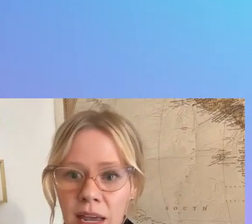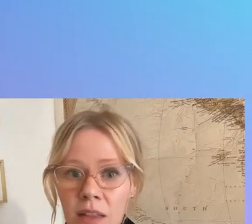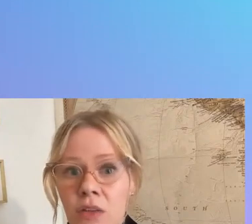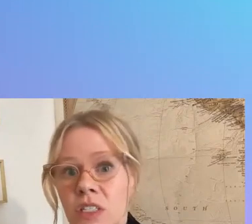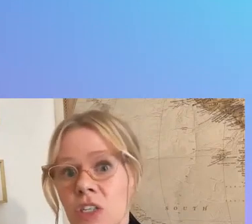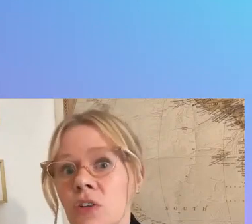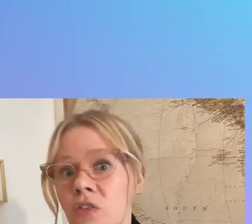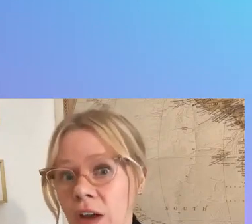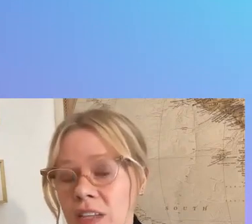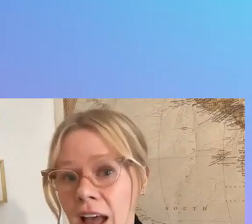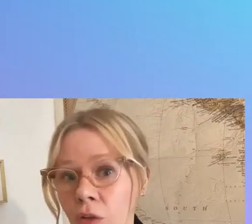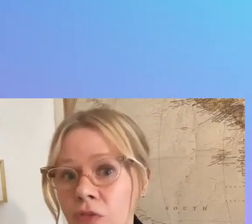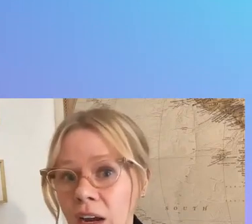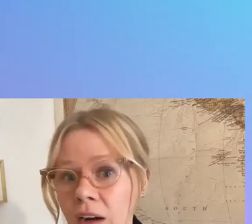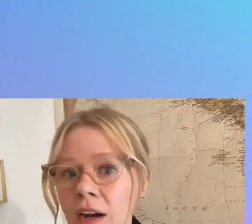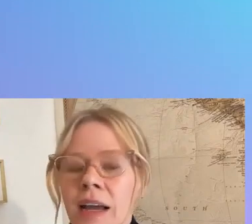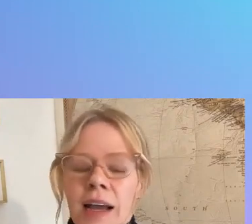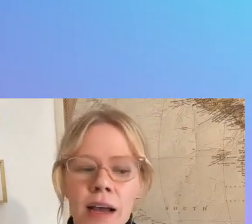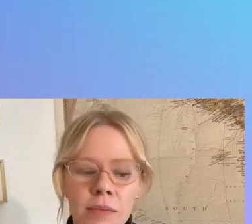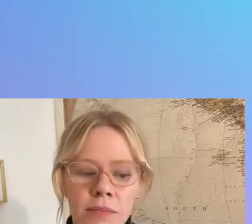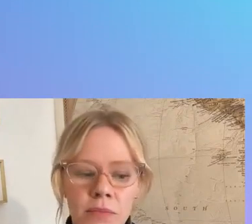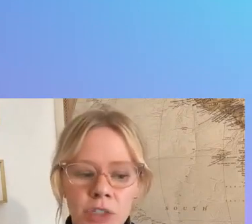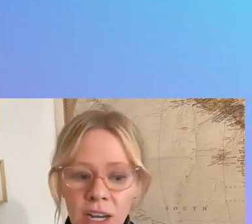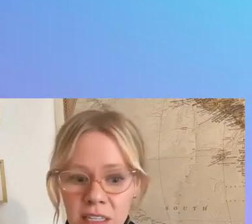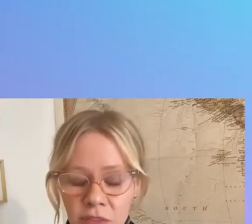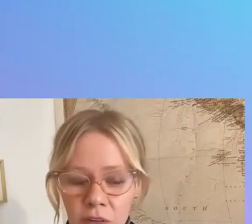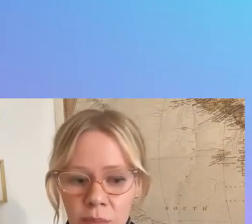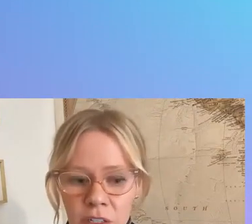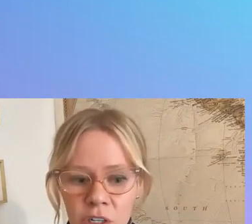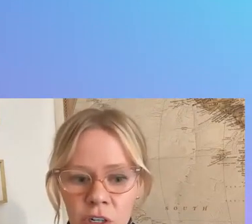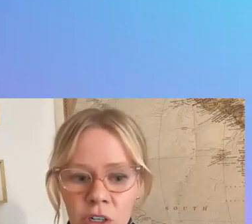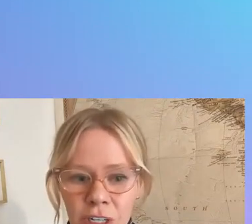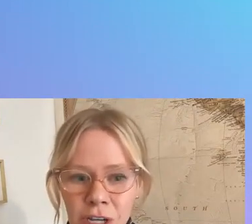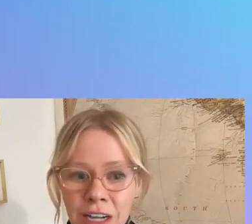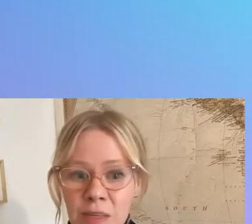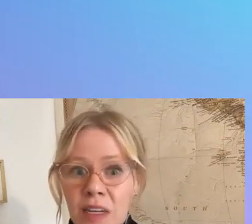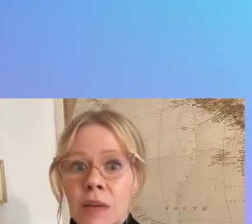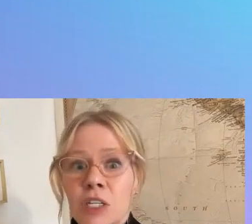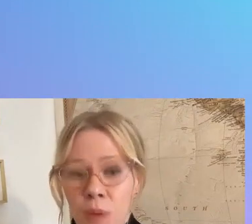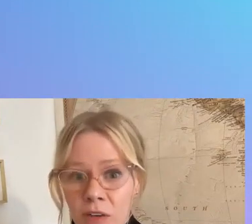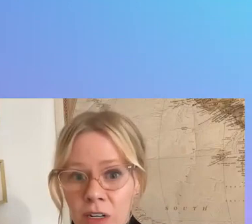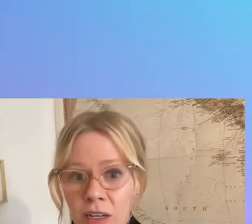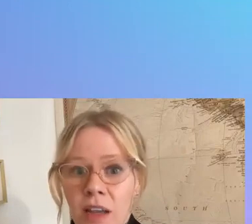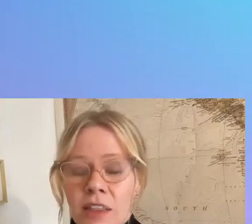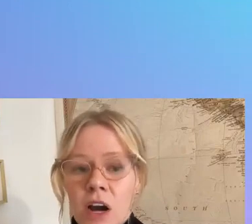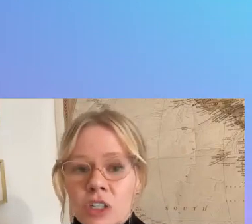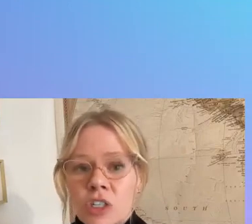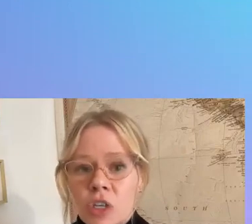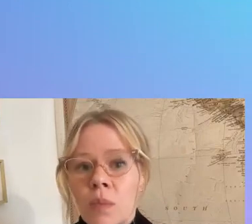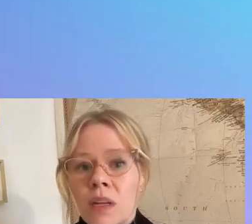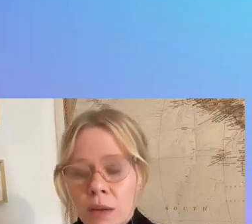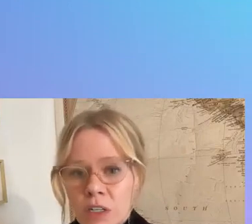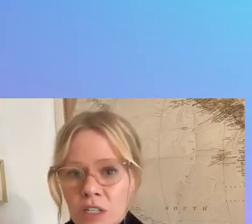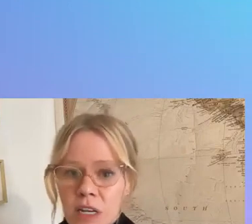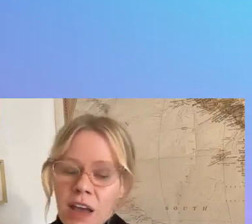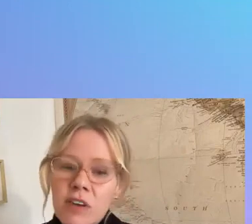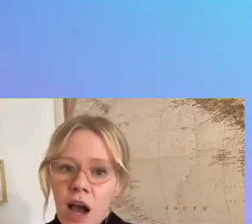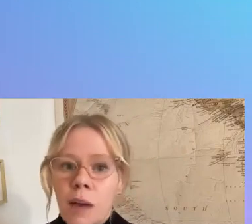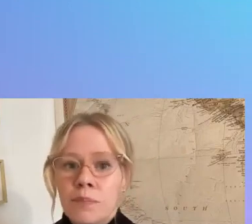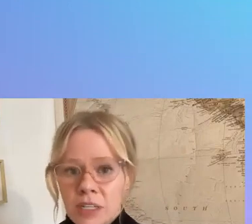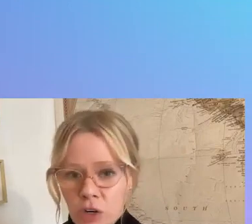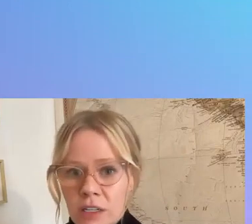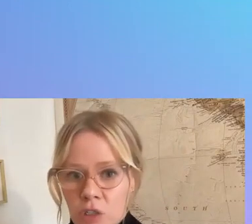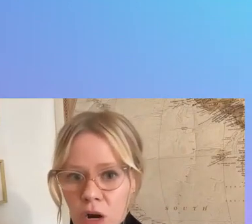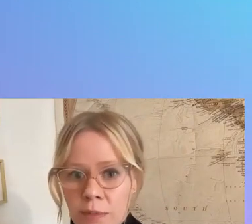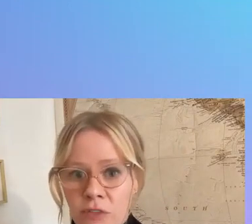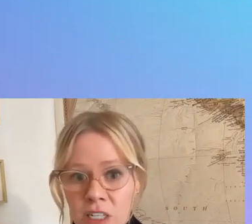It's about getting those digital files out there. Chancey Fleet, who I mentioned earlier, talks about image poverty. There are just so many images that have